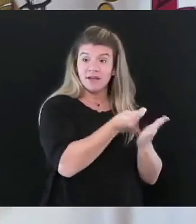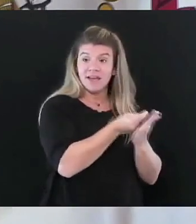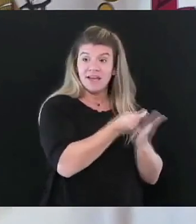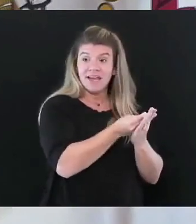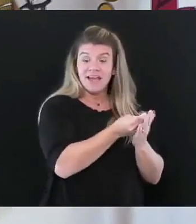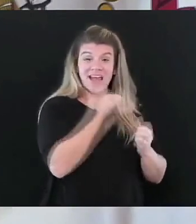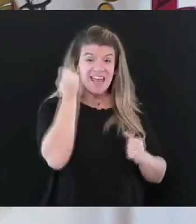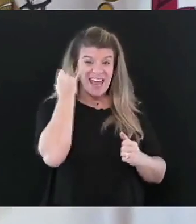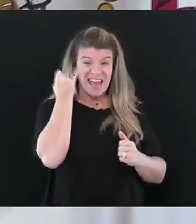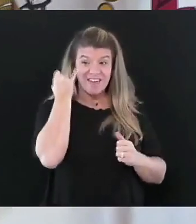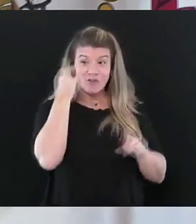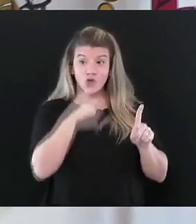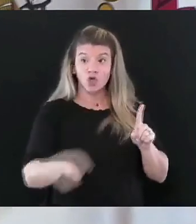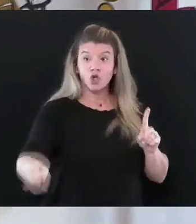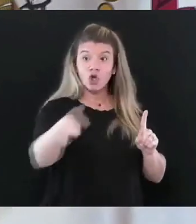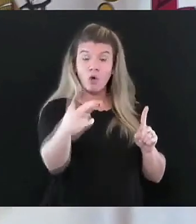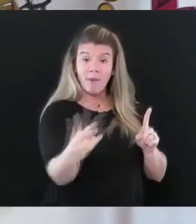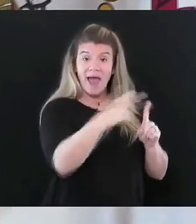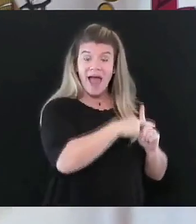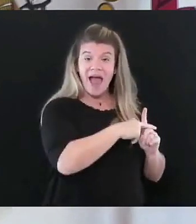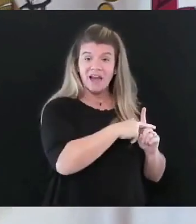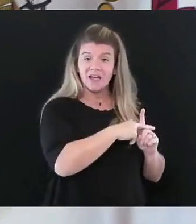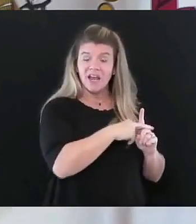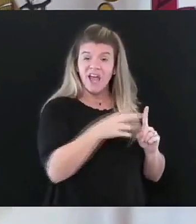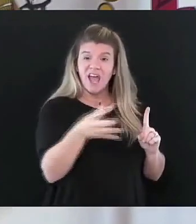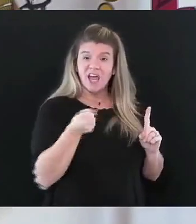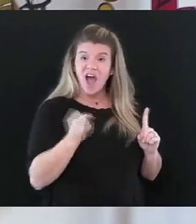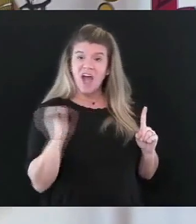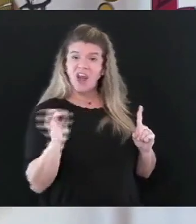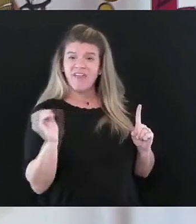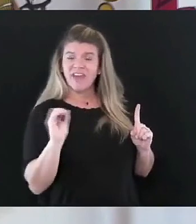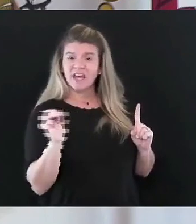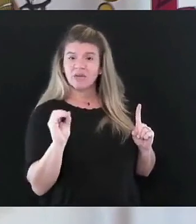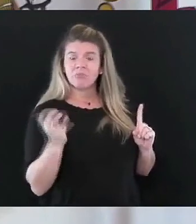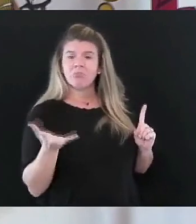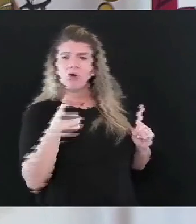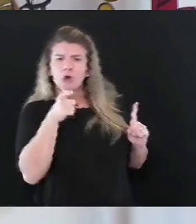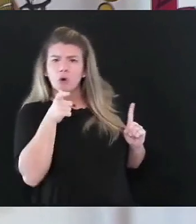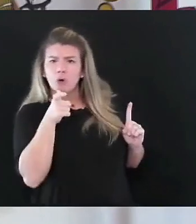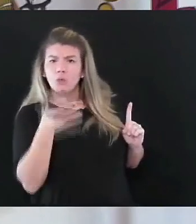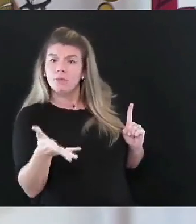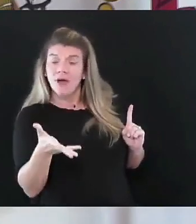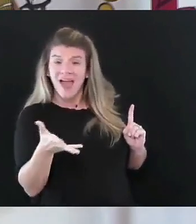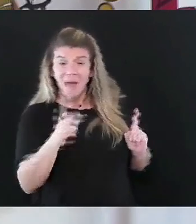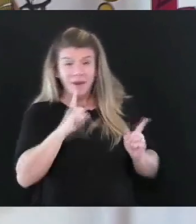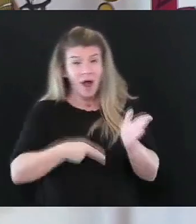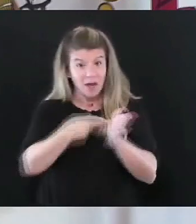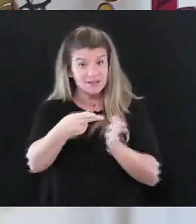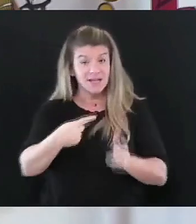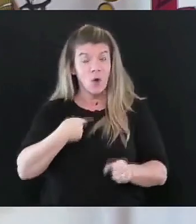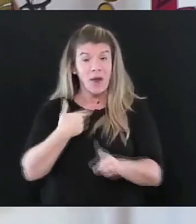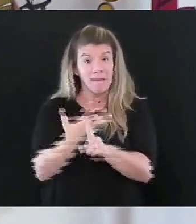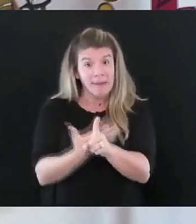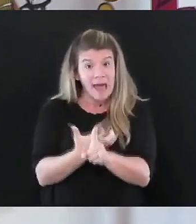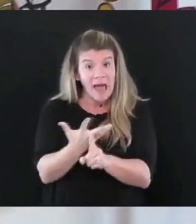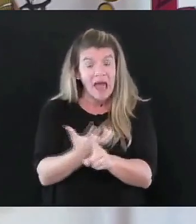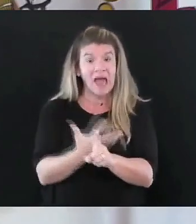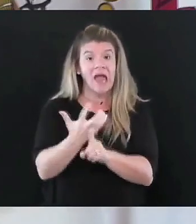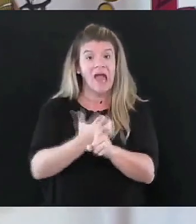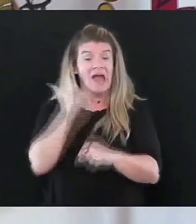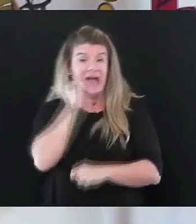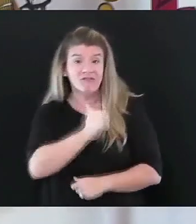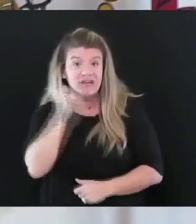sent the money to? For crying out loud, we plead every day for our cities and our counties